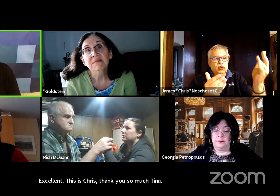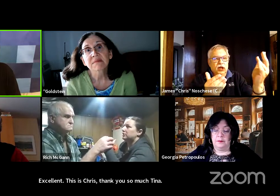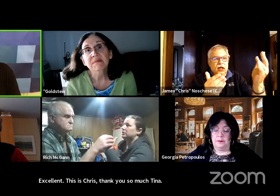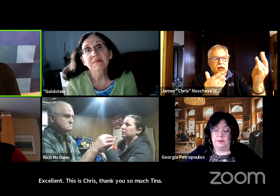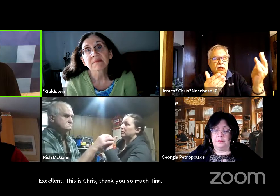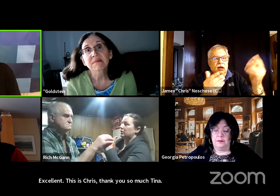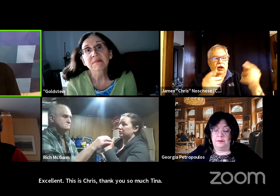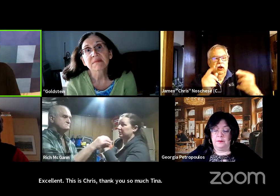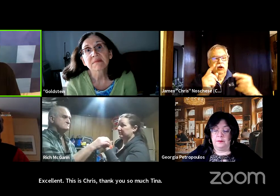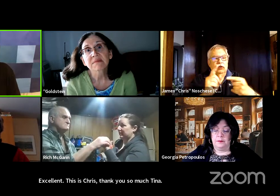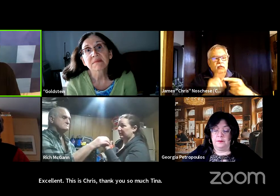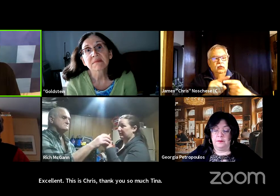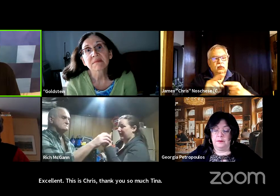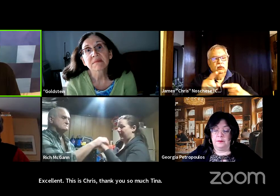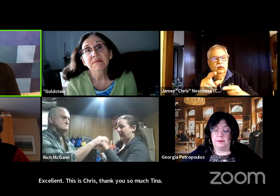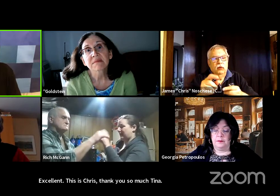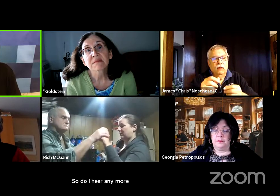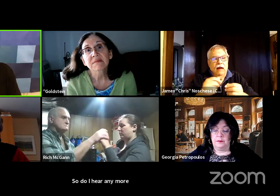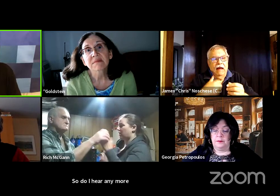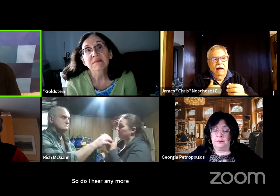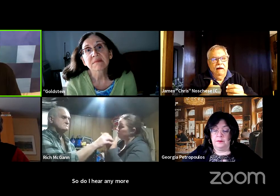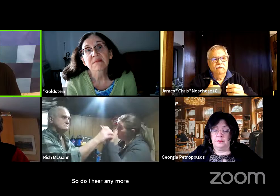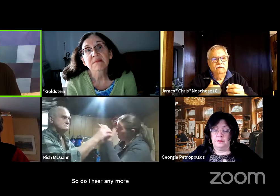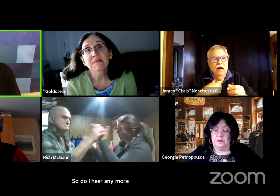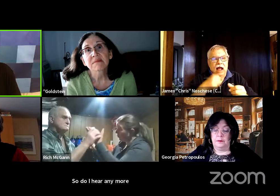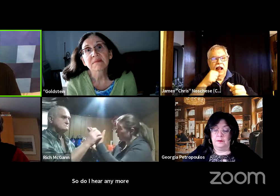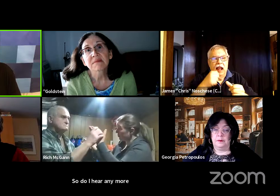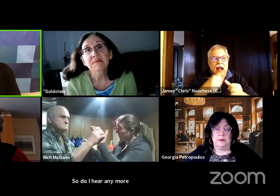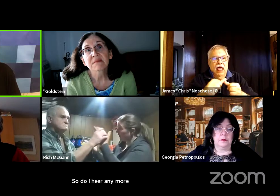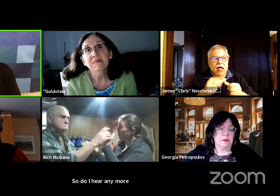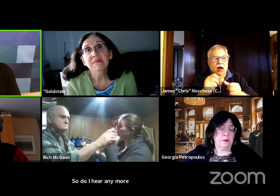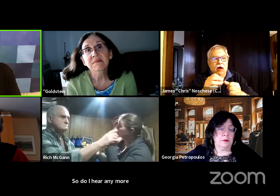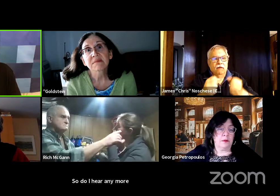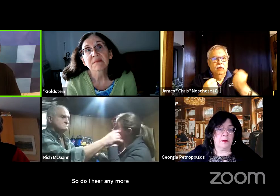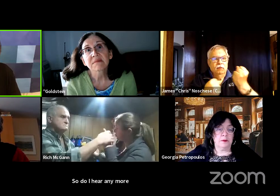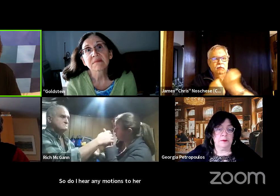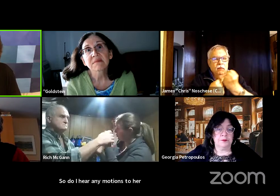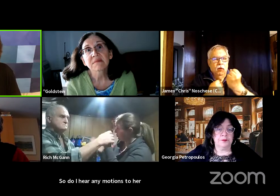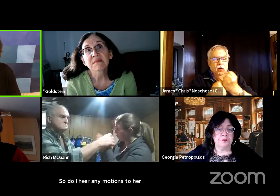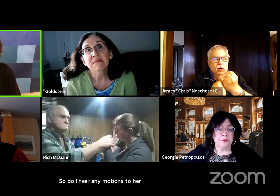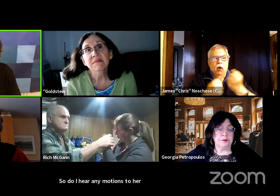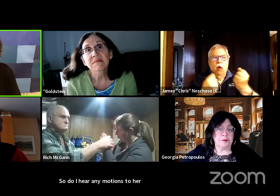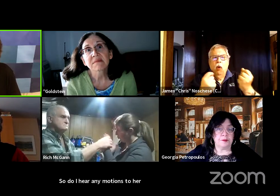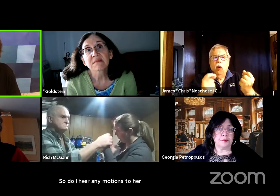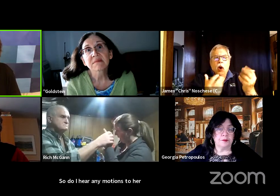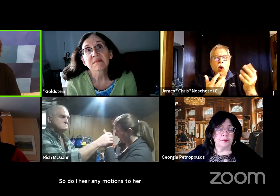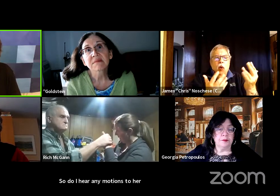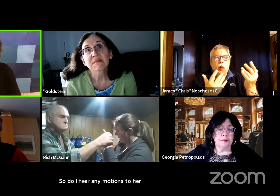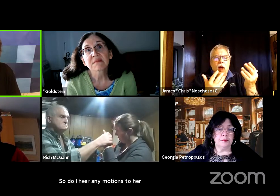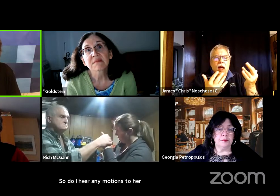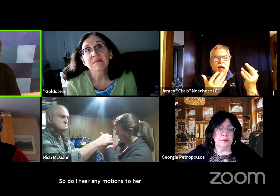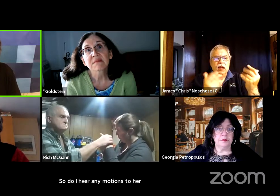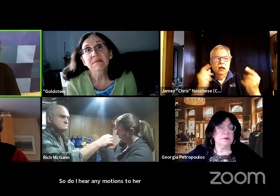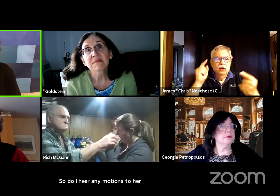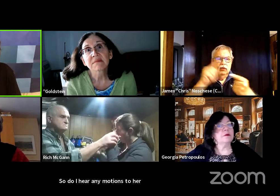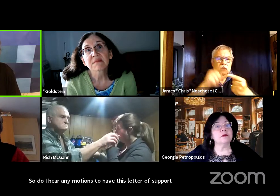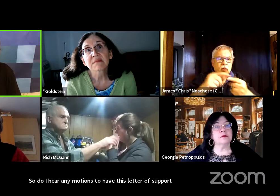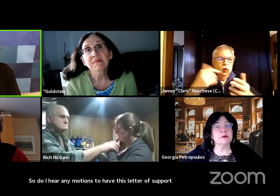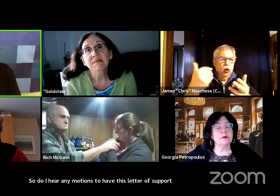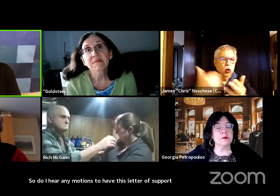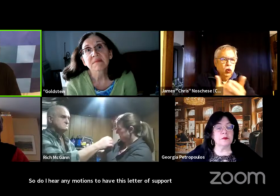So do I hear any motions to have this letter of support